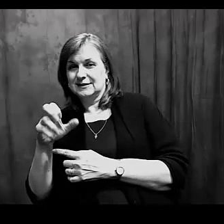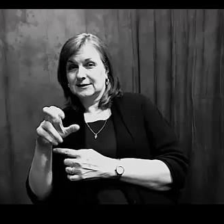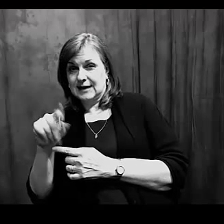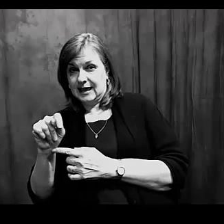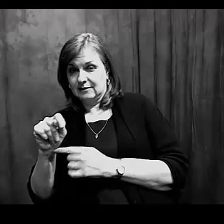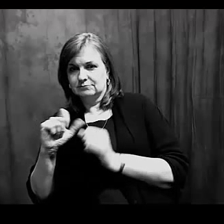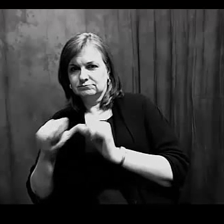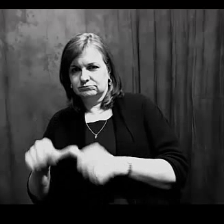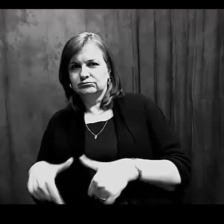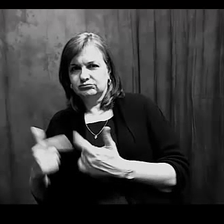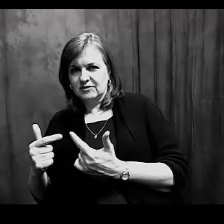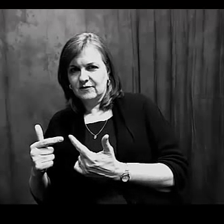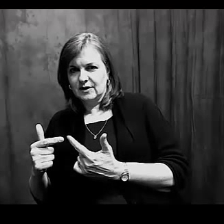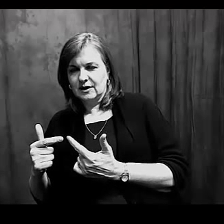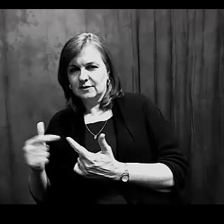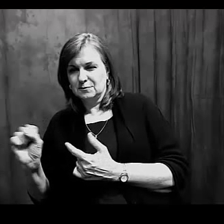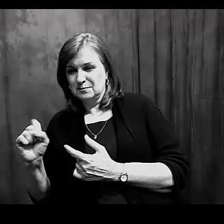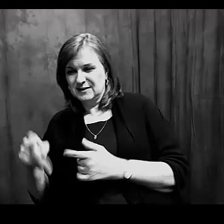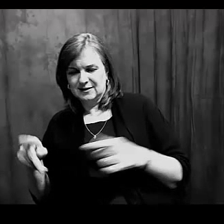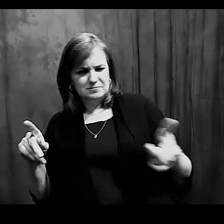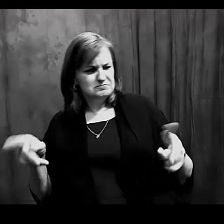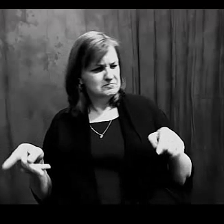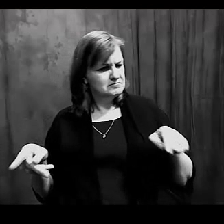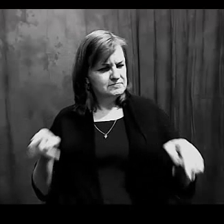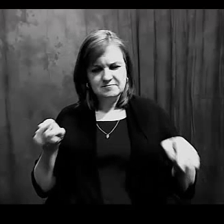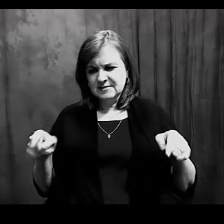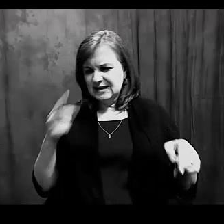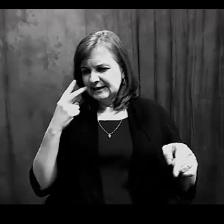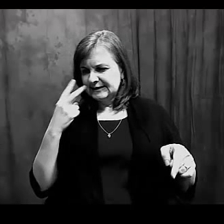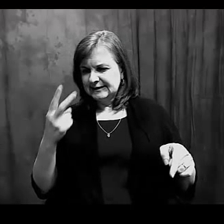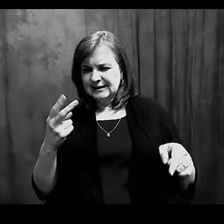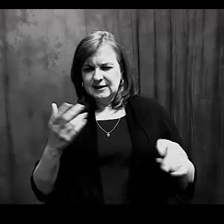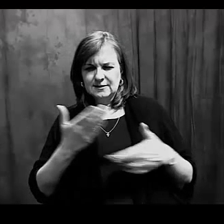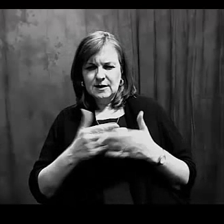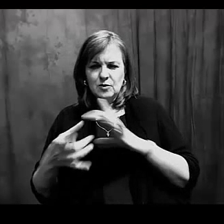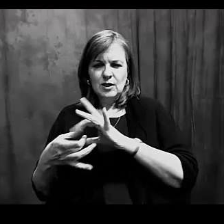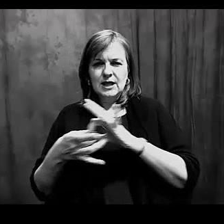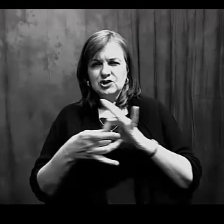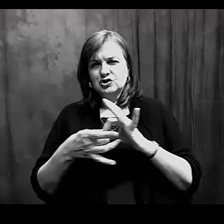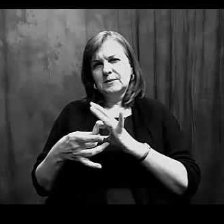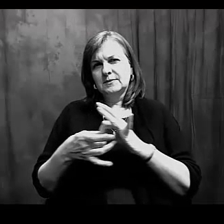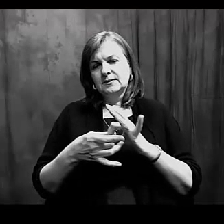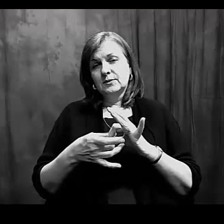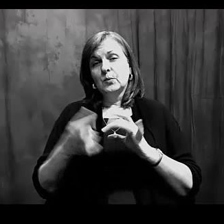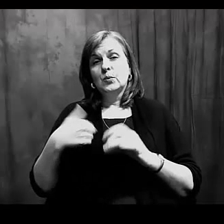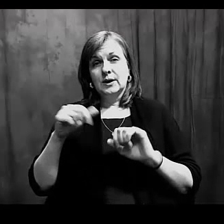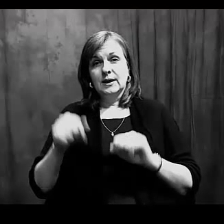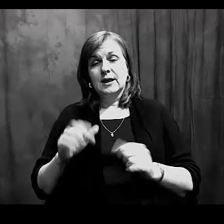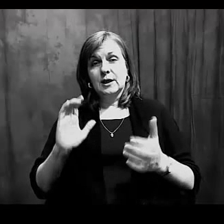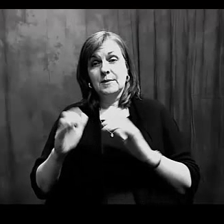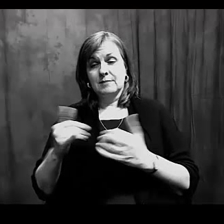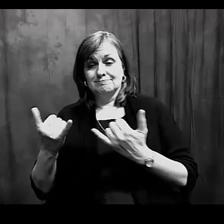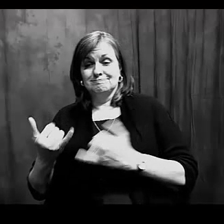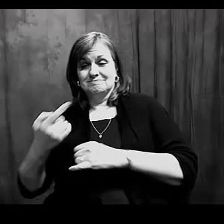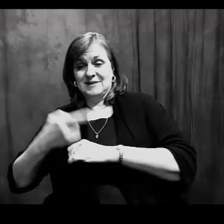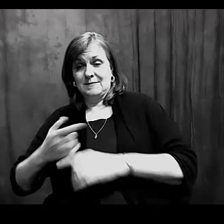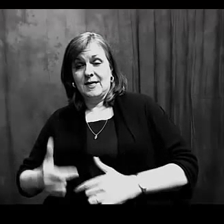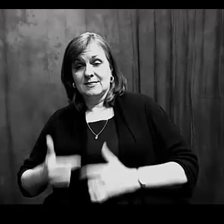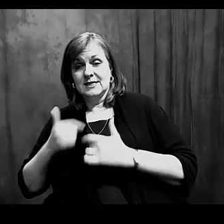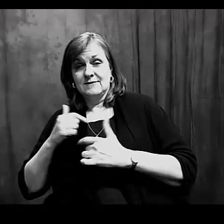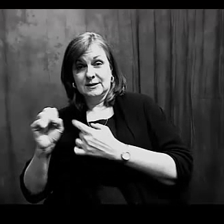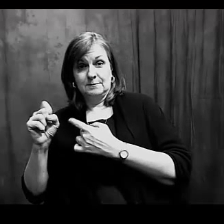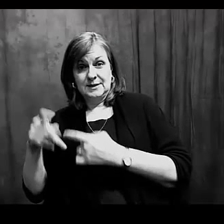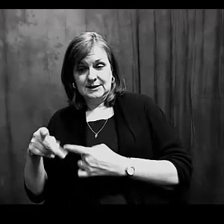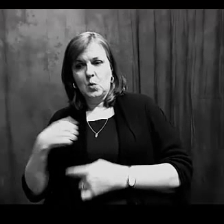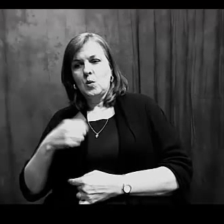extant species to better understand relationships. So we can compare present